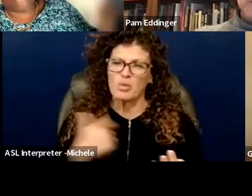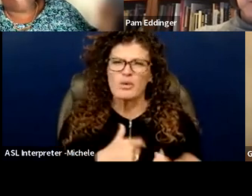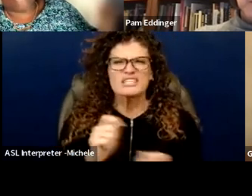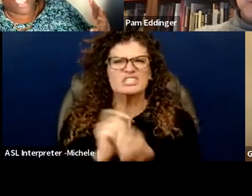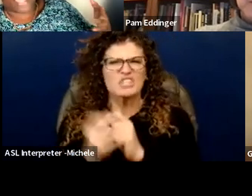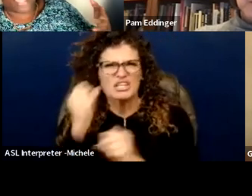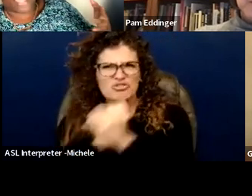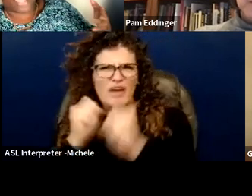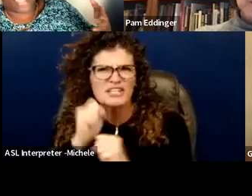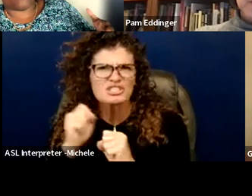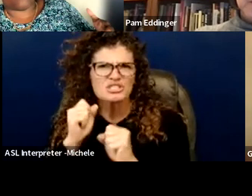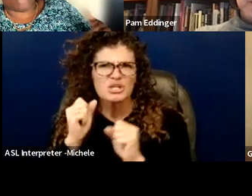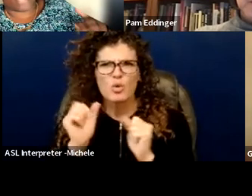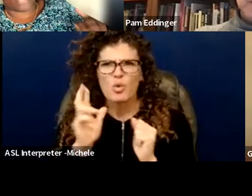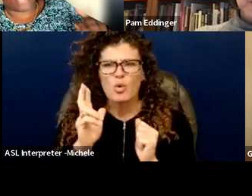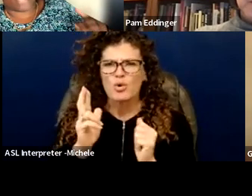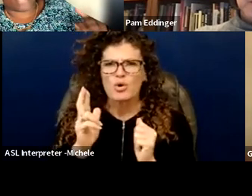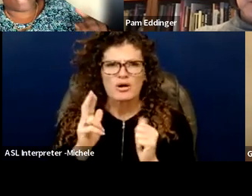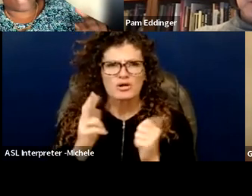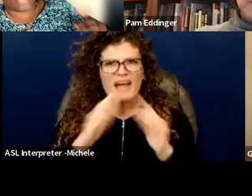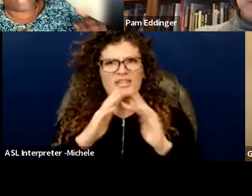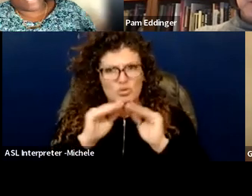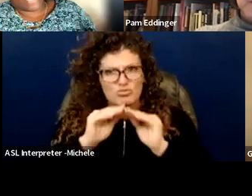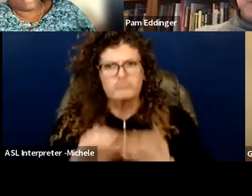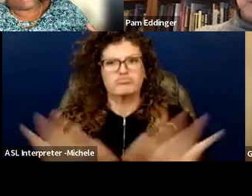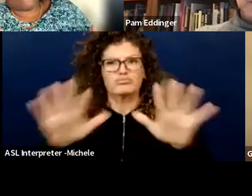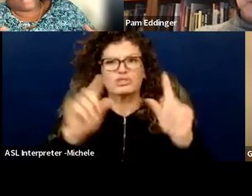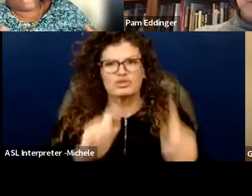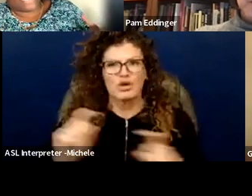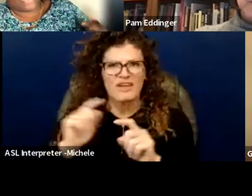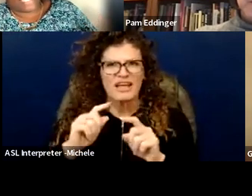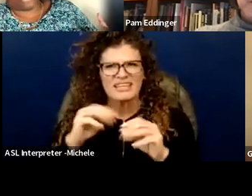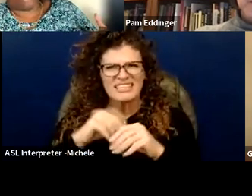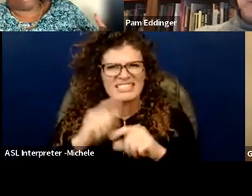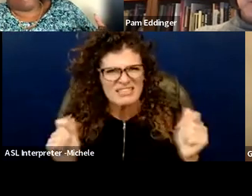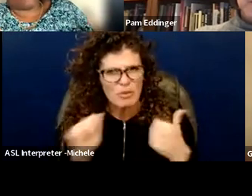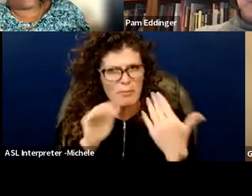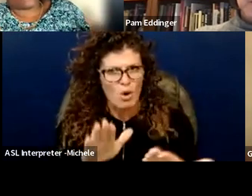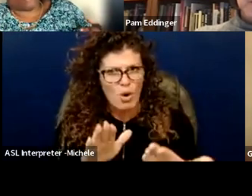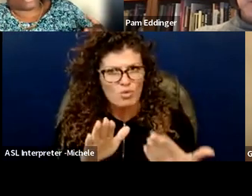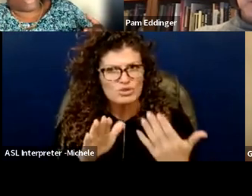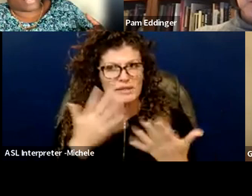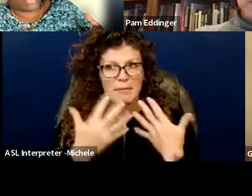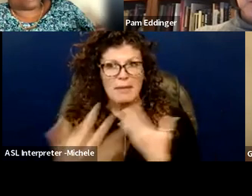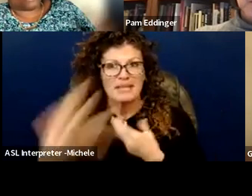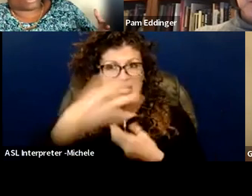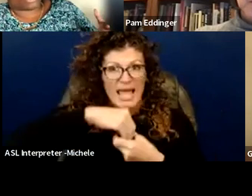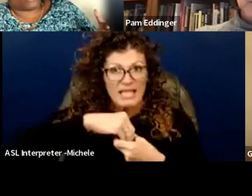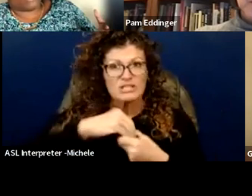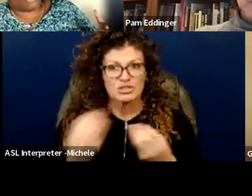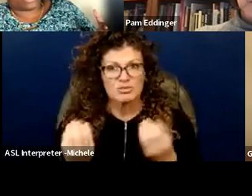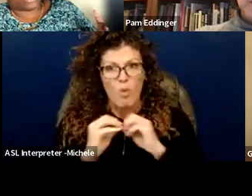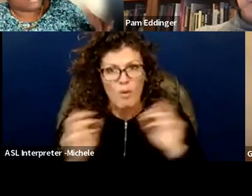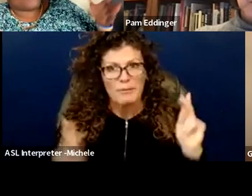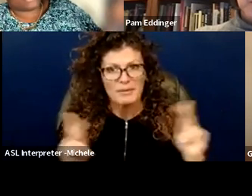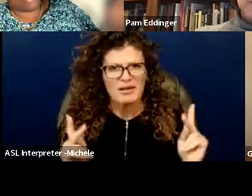a strategy to try to push this survey in a different way that might engage members